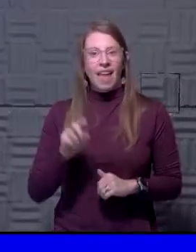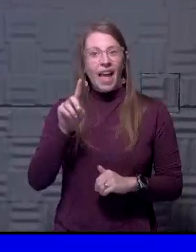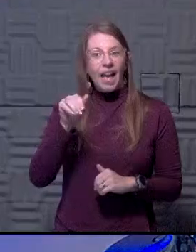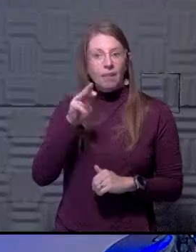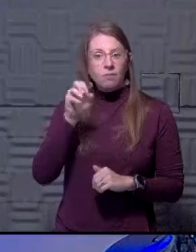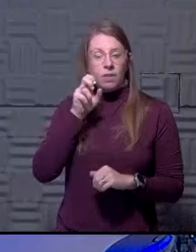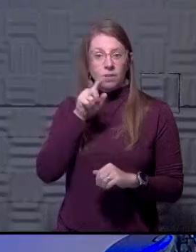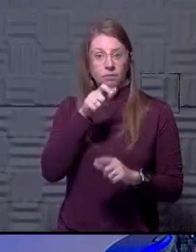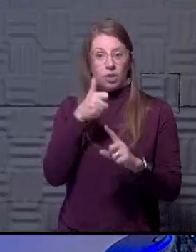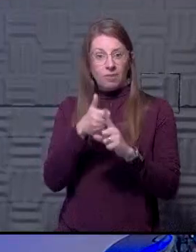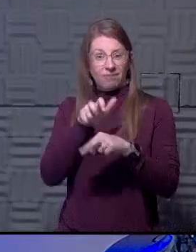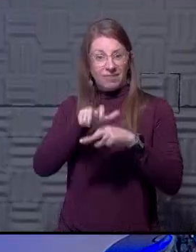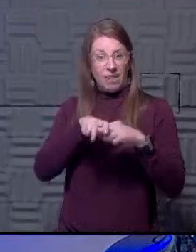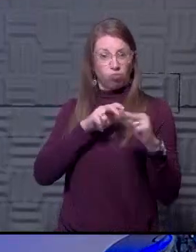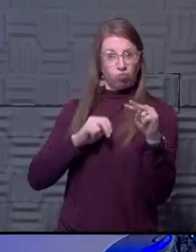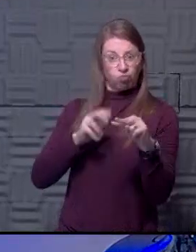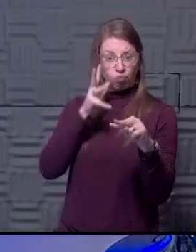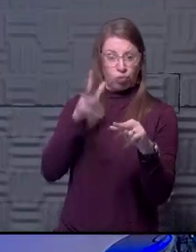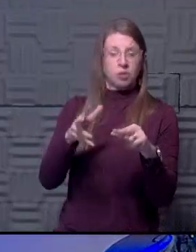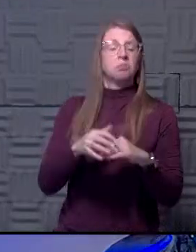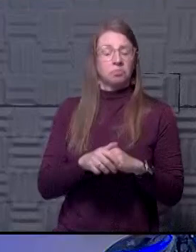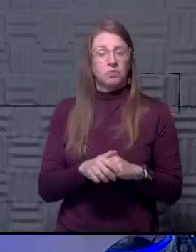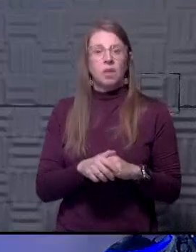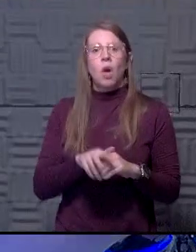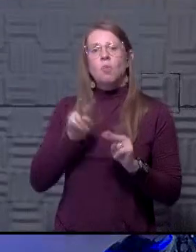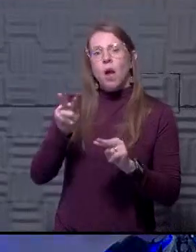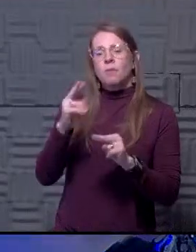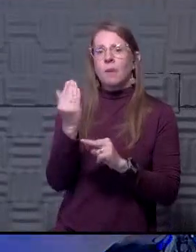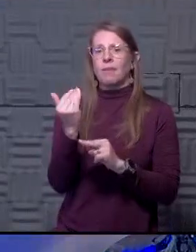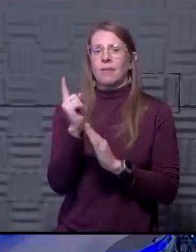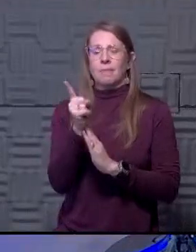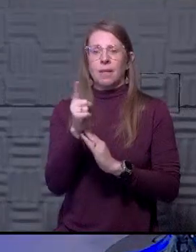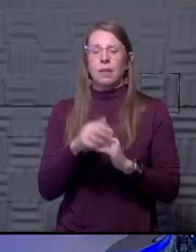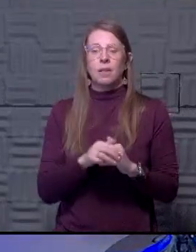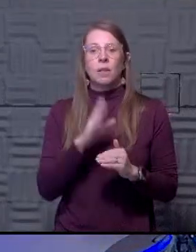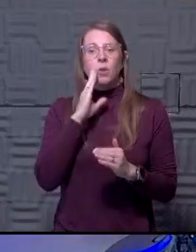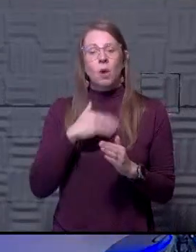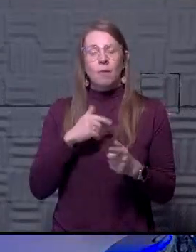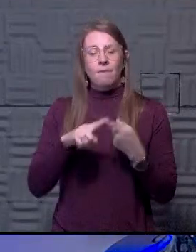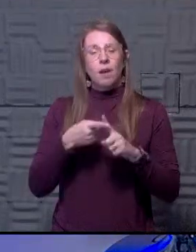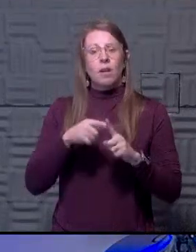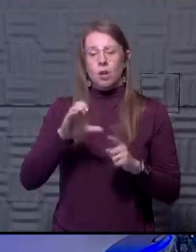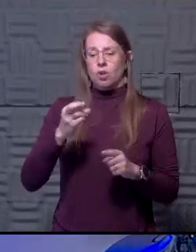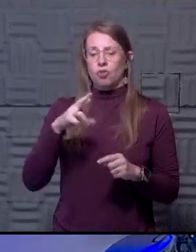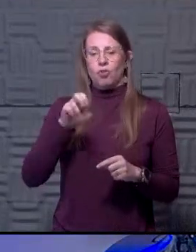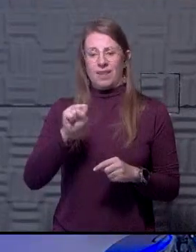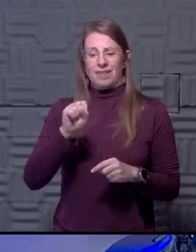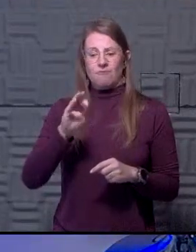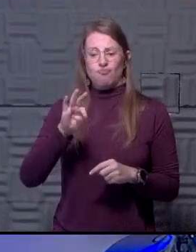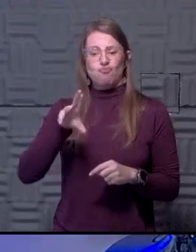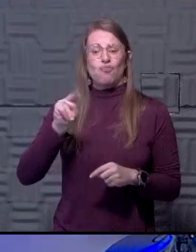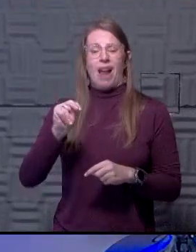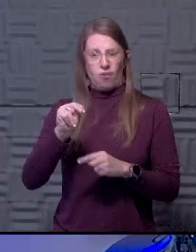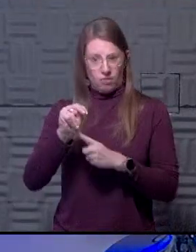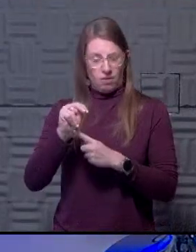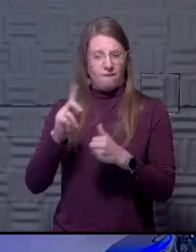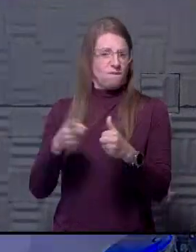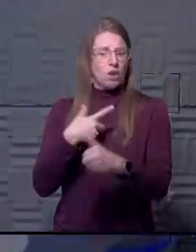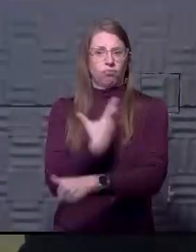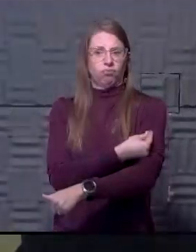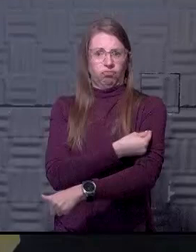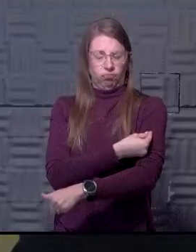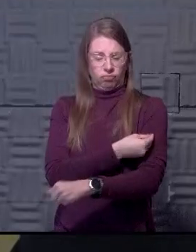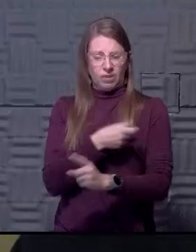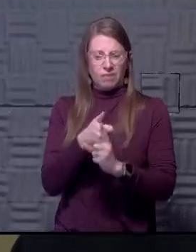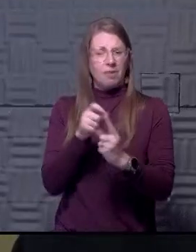you for a few minutes after this. Yep. Is that right? Yep, we're 'Cause gonna watch we you watched for about 15 minutes. We know Yeah, my yeah. friend Chris Brown got it. He was one of the first people to receive it, one of the hospitalists